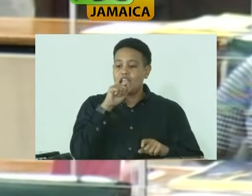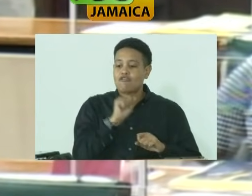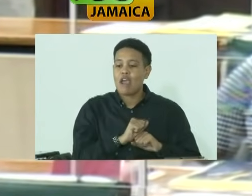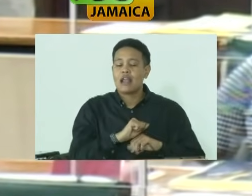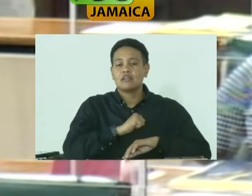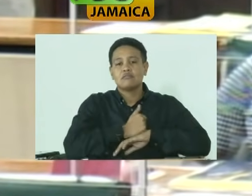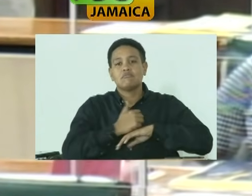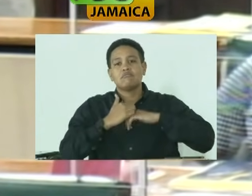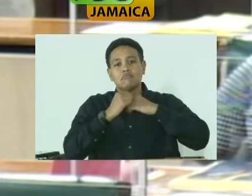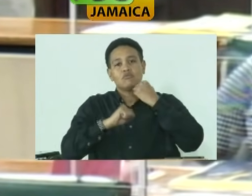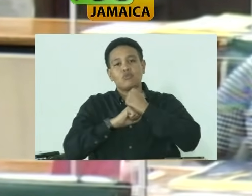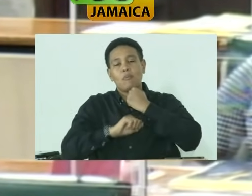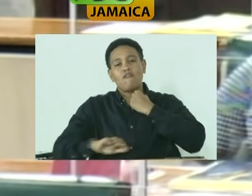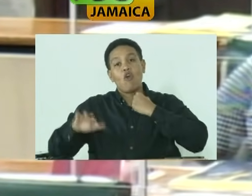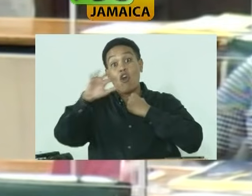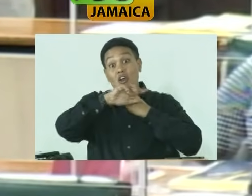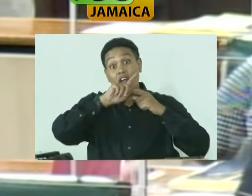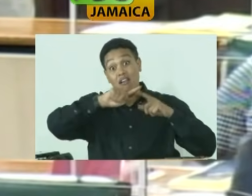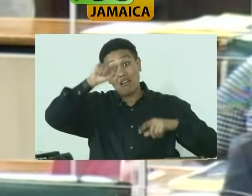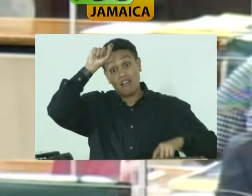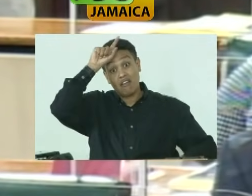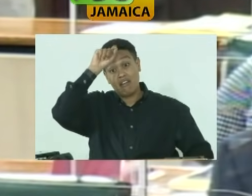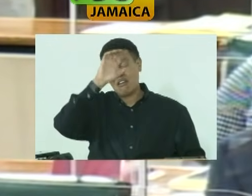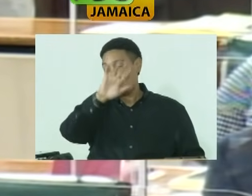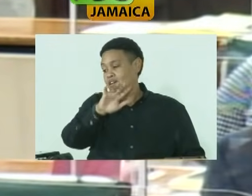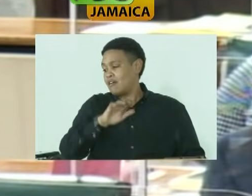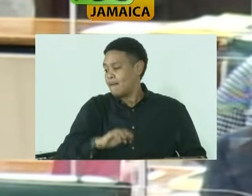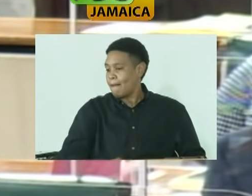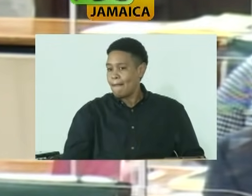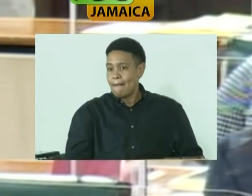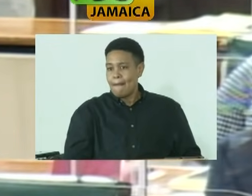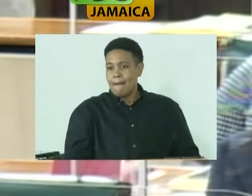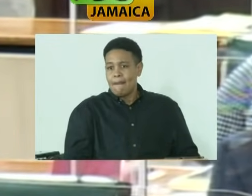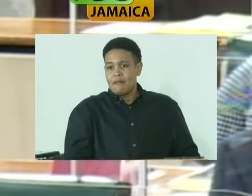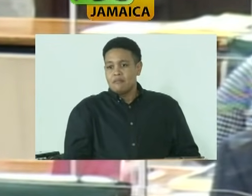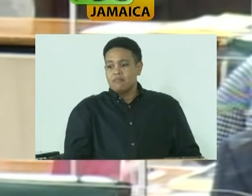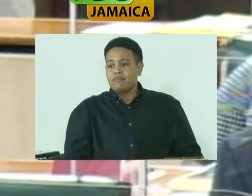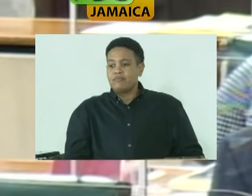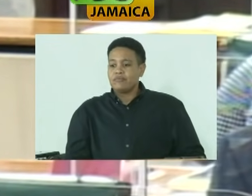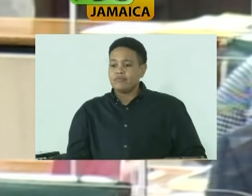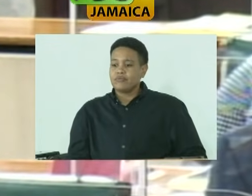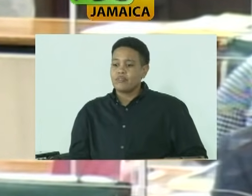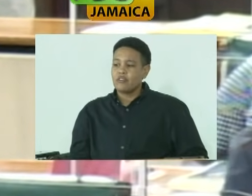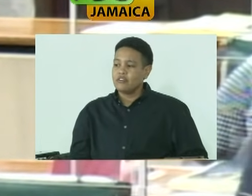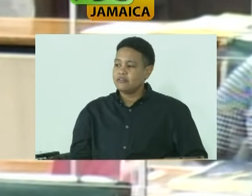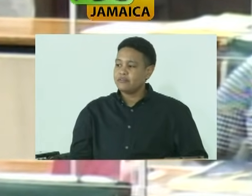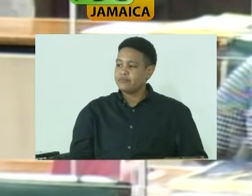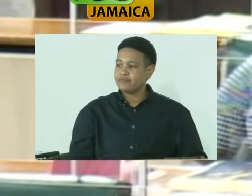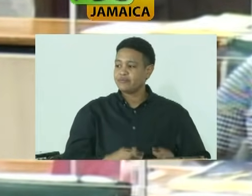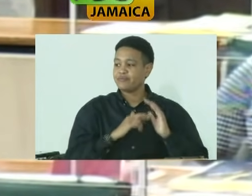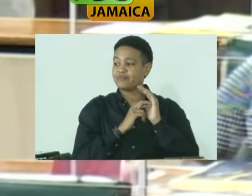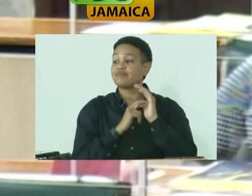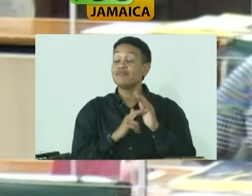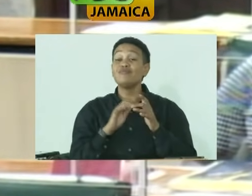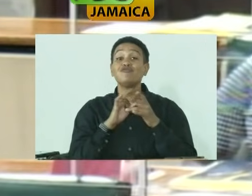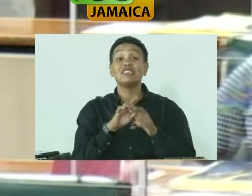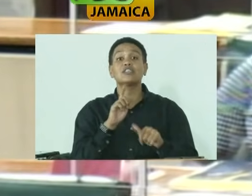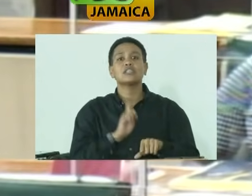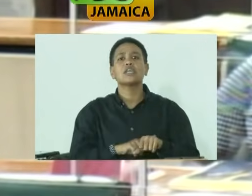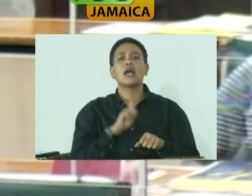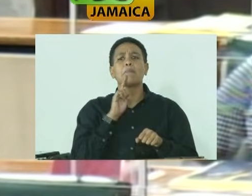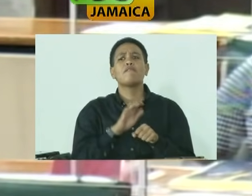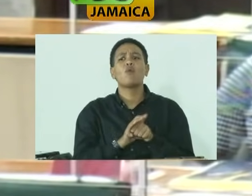for all. However, Madam Speaker, representation in the time of COVID-19 has